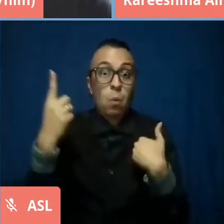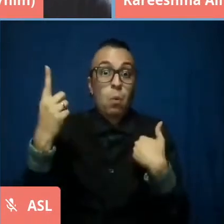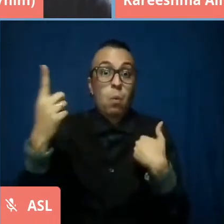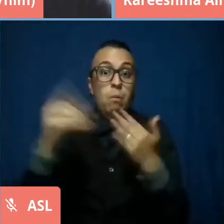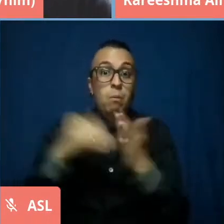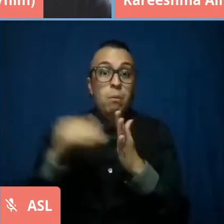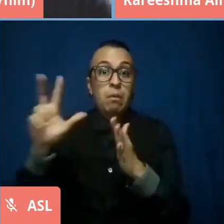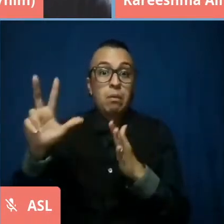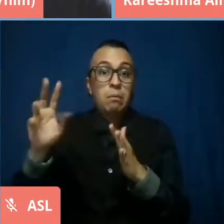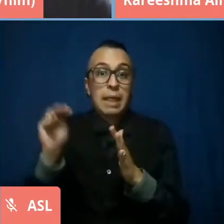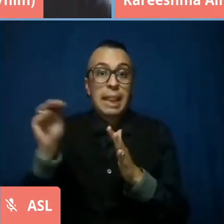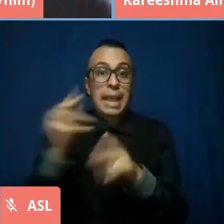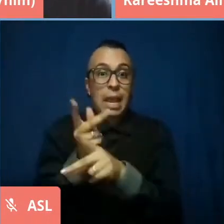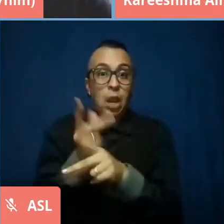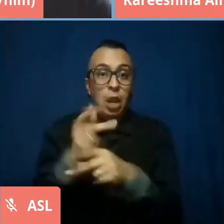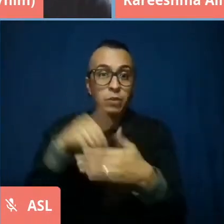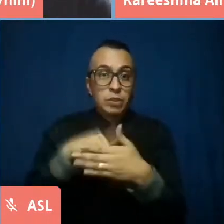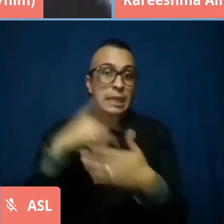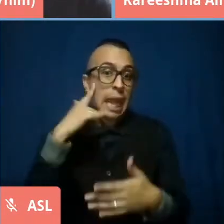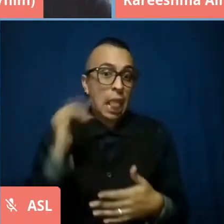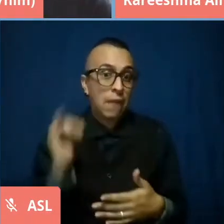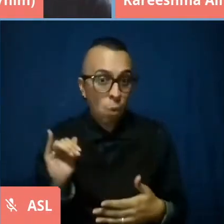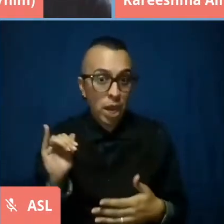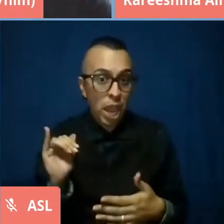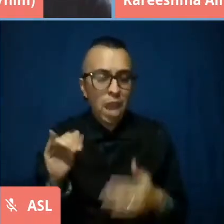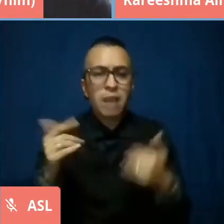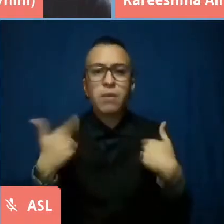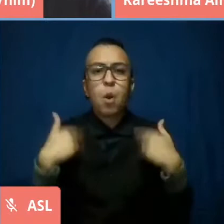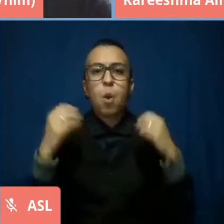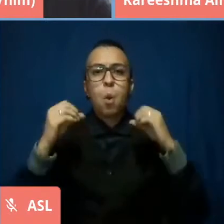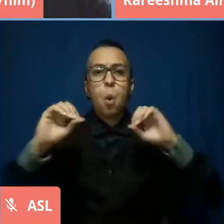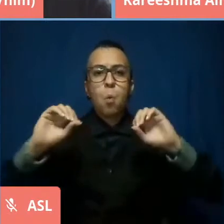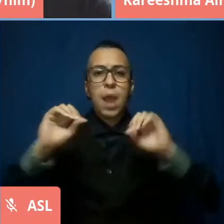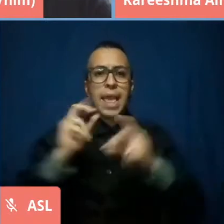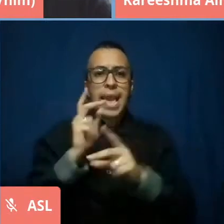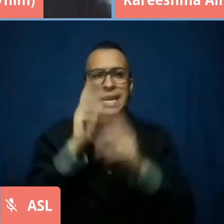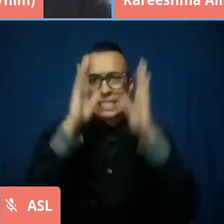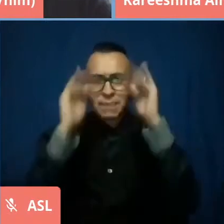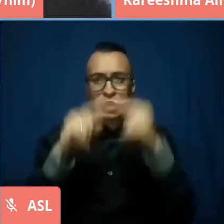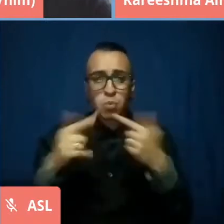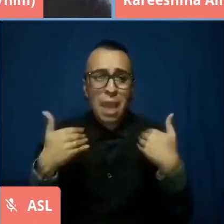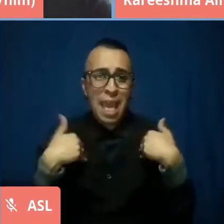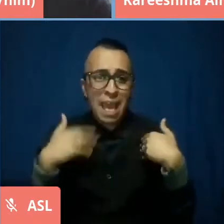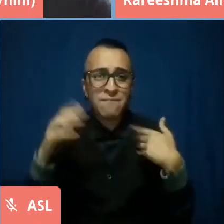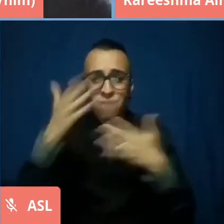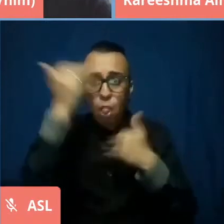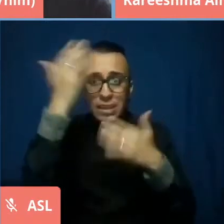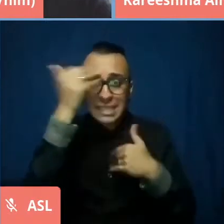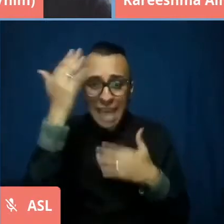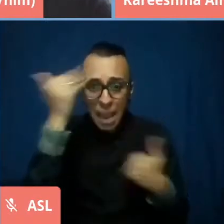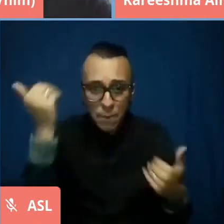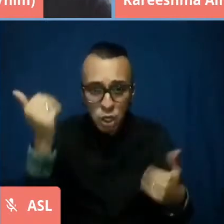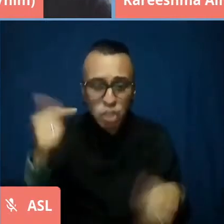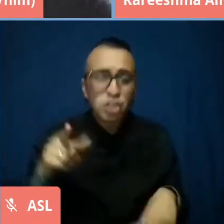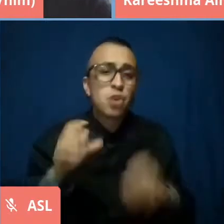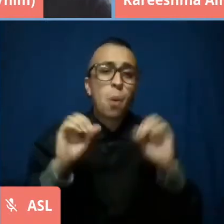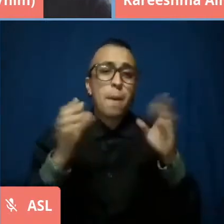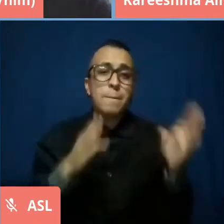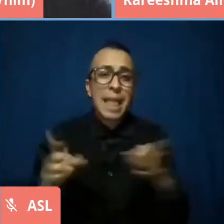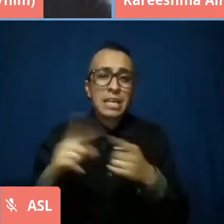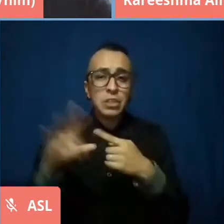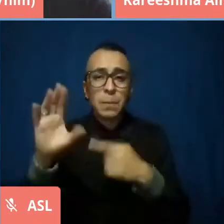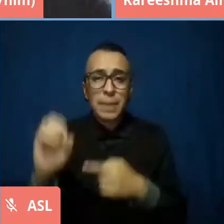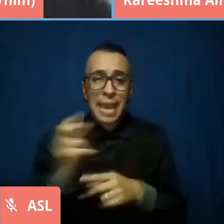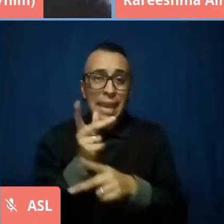California. And no one expects to have Alzheimer's. They don't plan to be a caregiver in